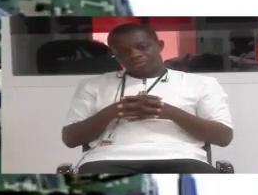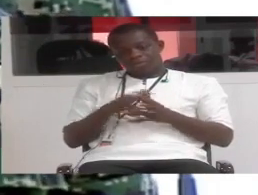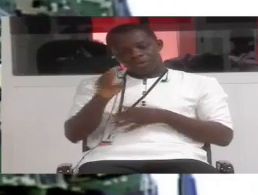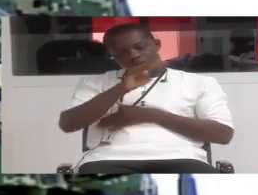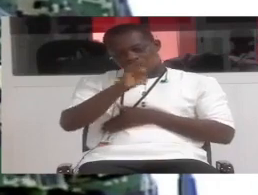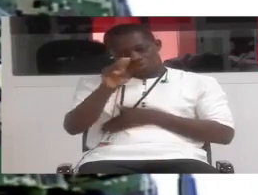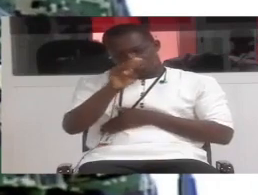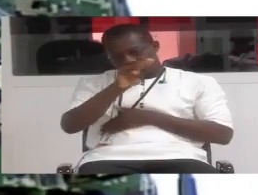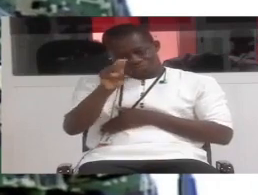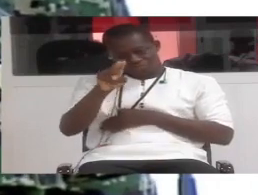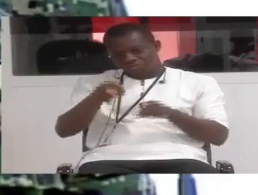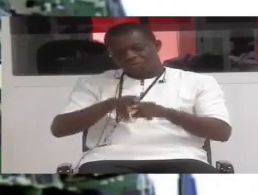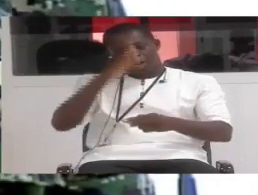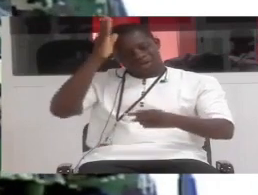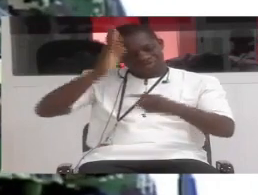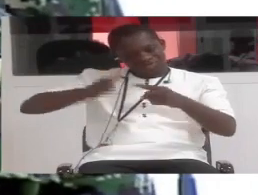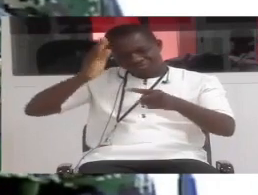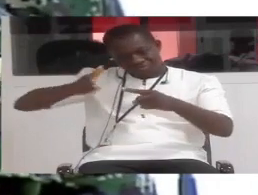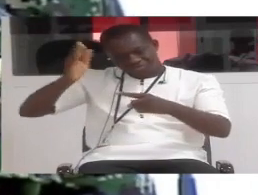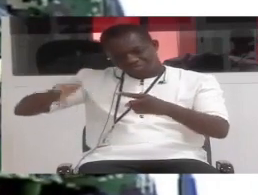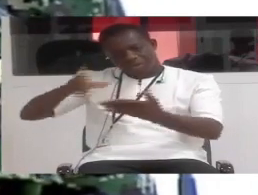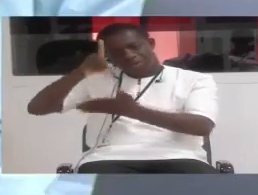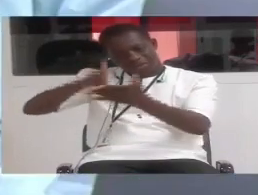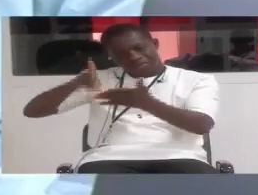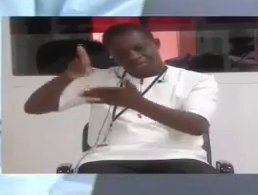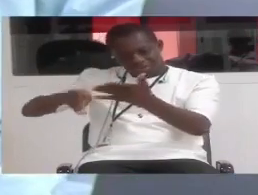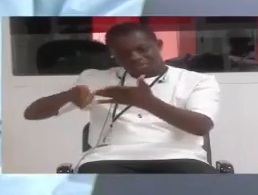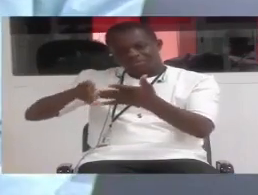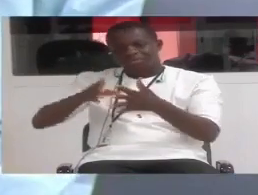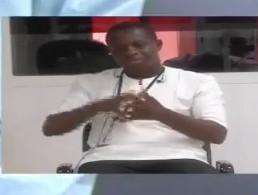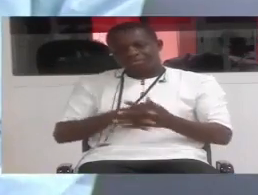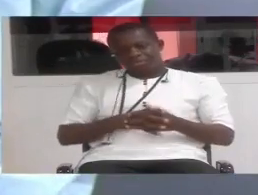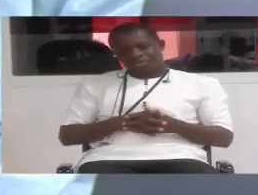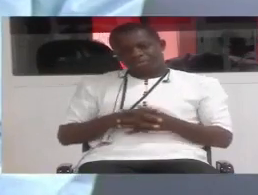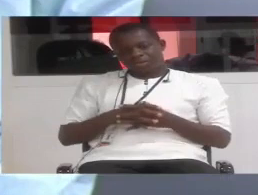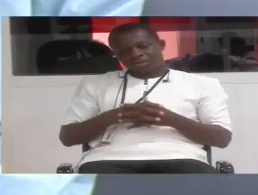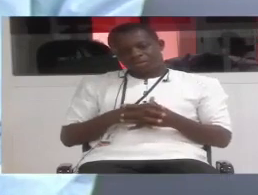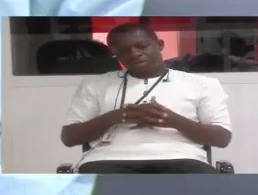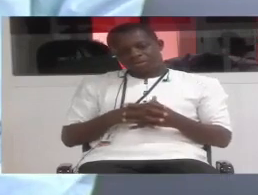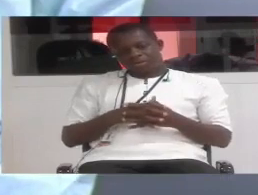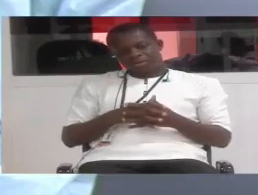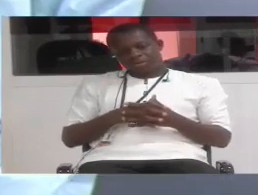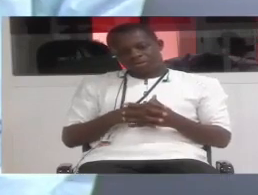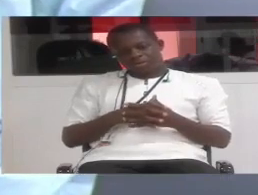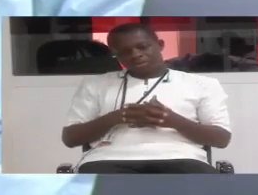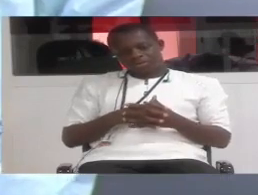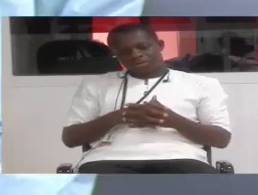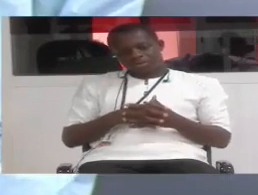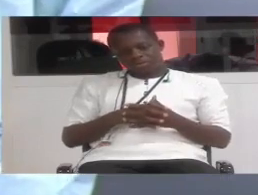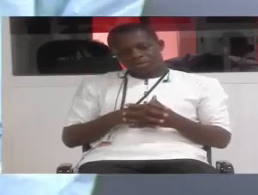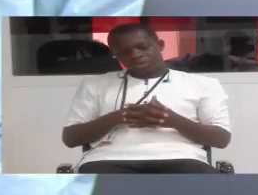edit dogit ñu dog len ay dogit dogit la wax no all he said was that we should chop them into